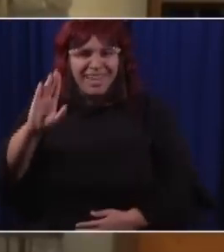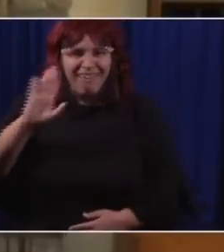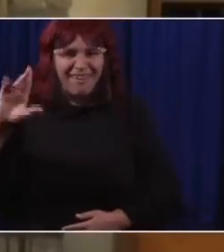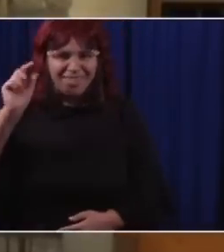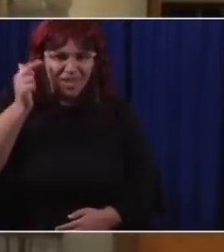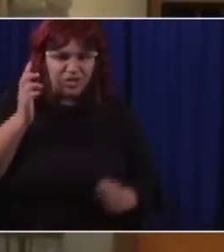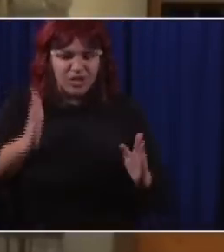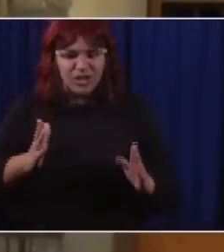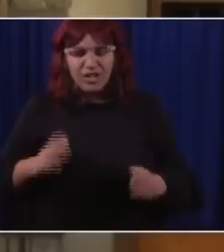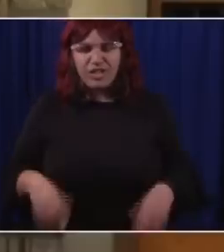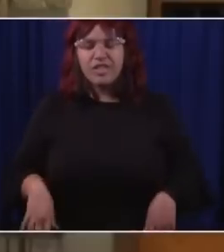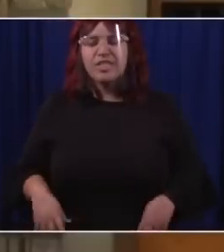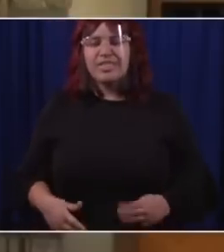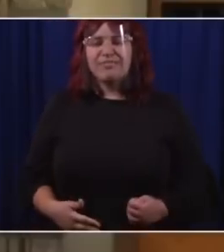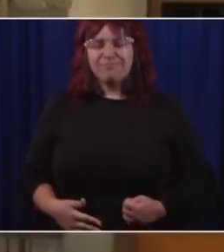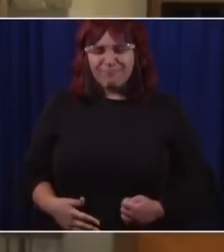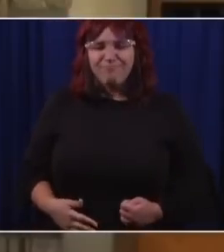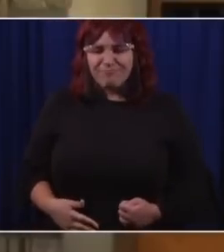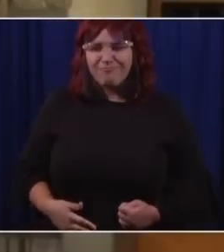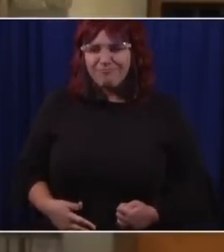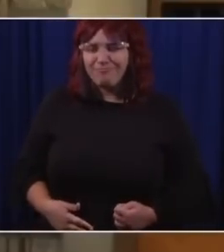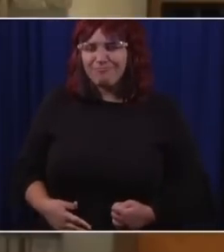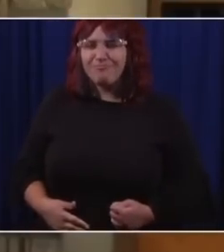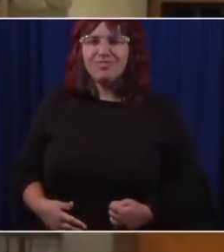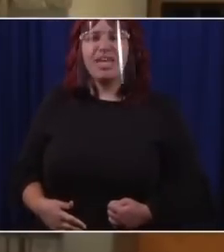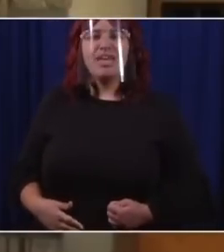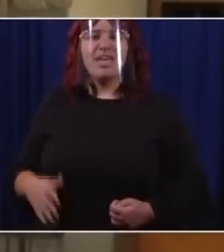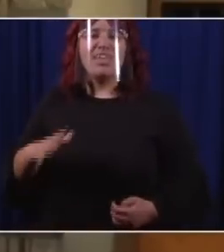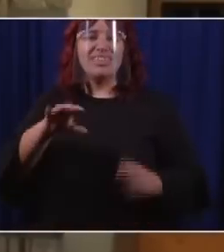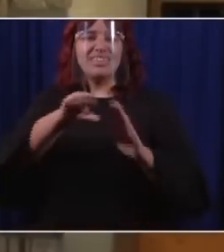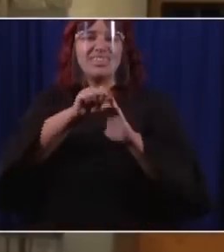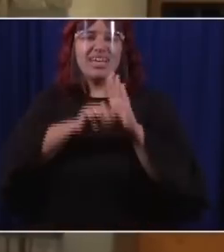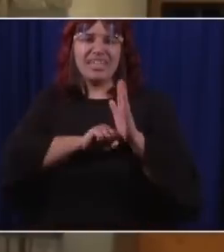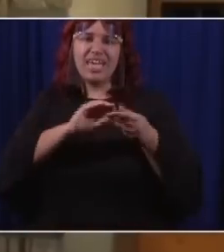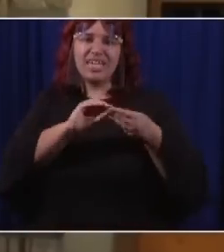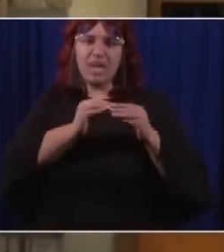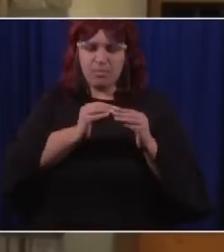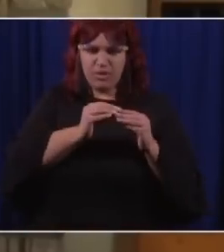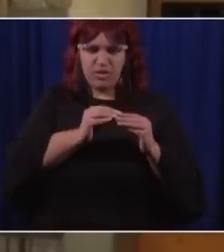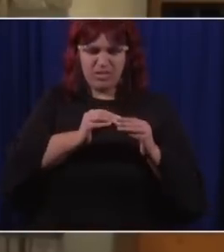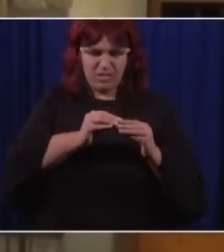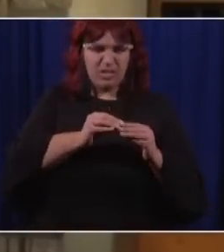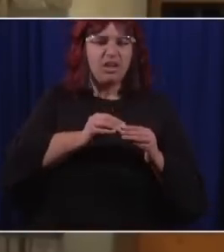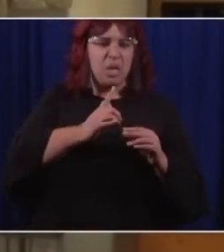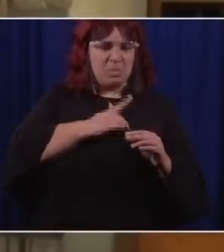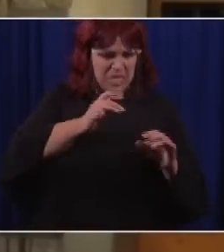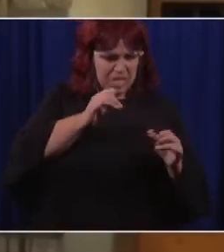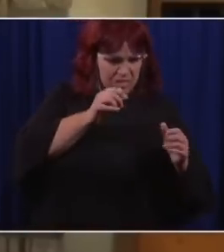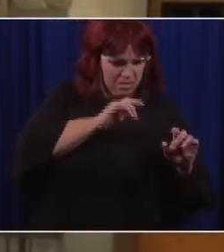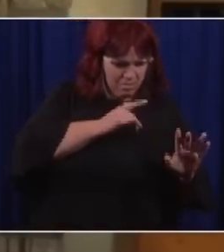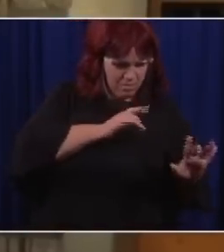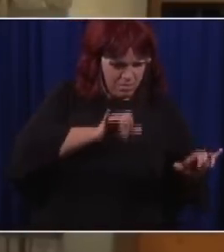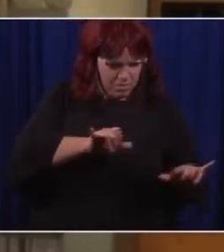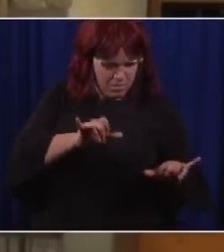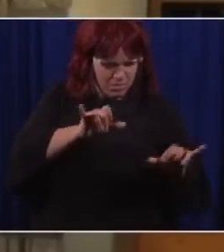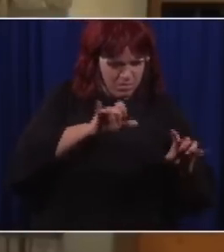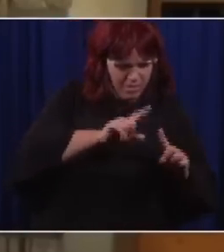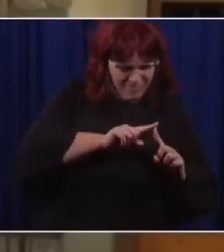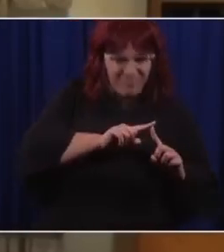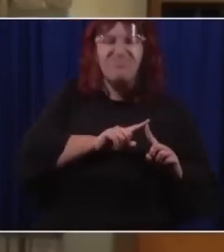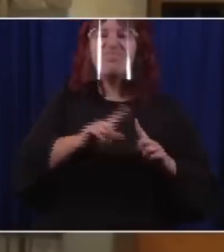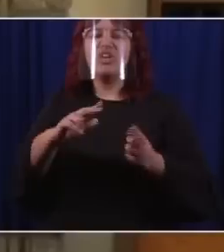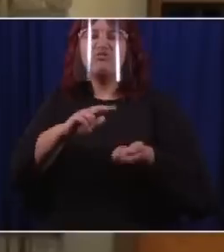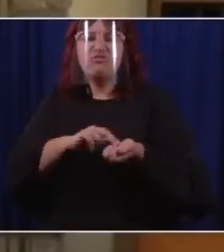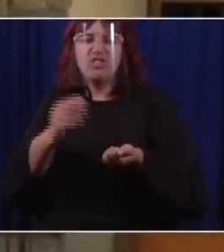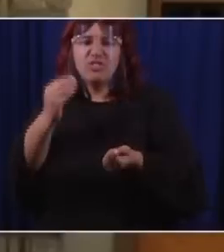seeing, in line with other state trends, that cases among long-term care facility residents and staff are increasing